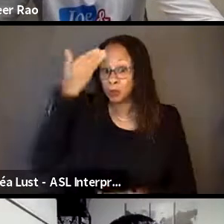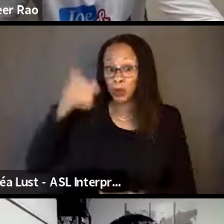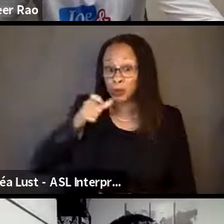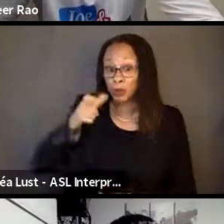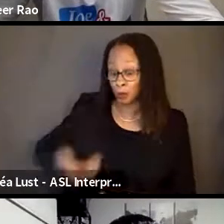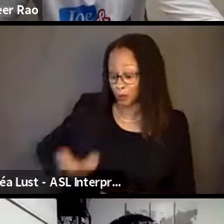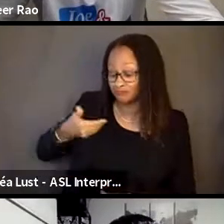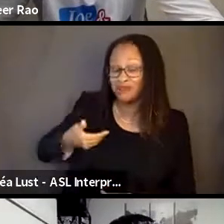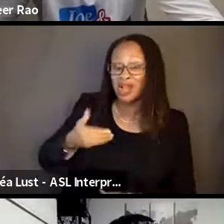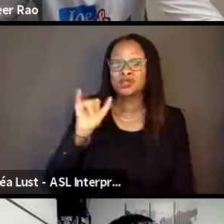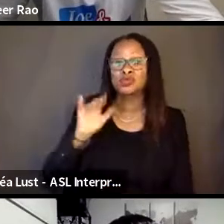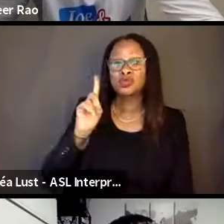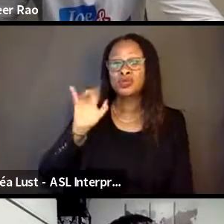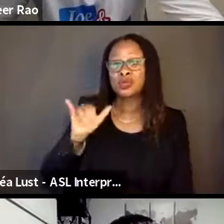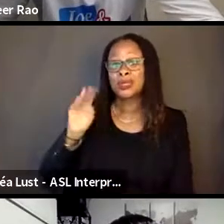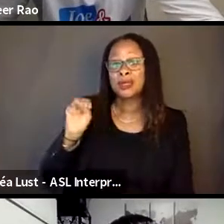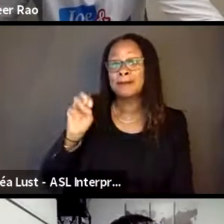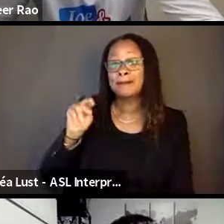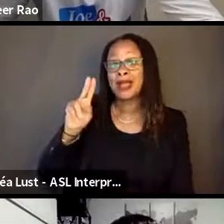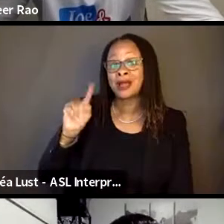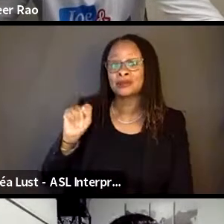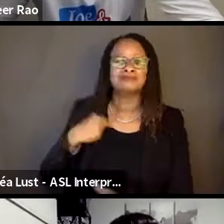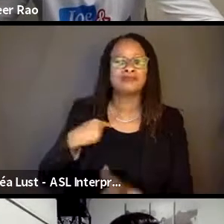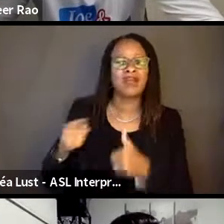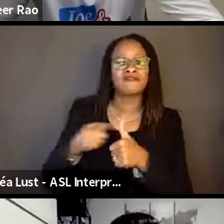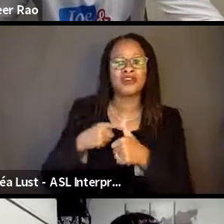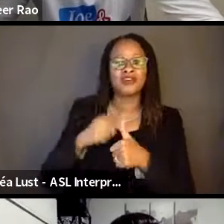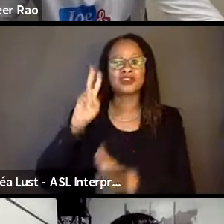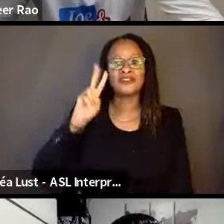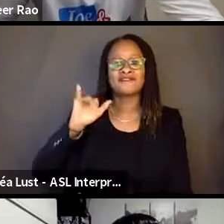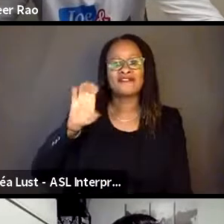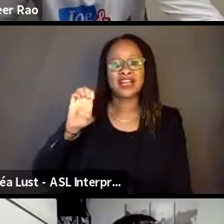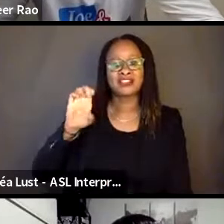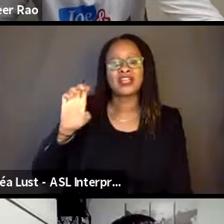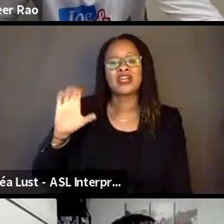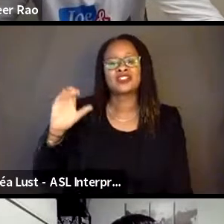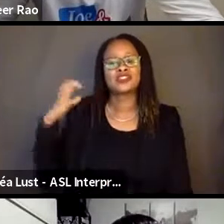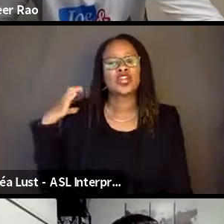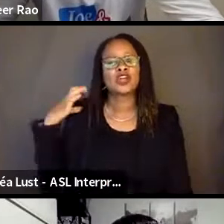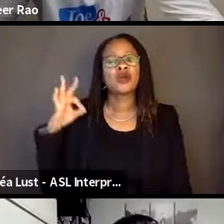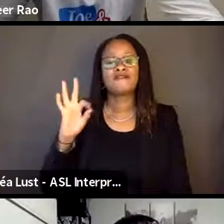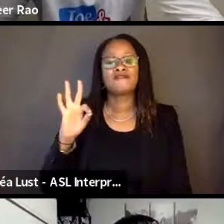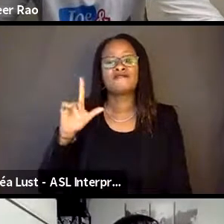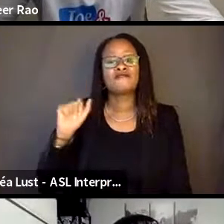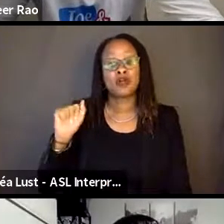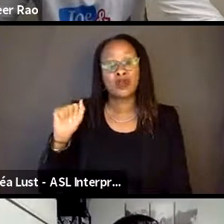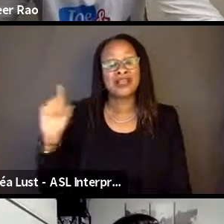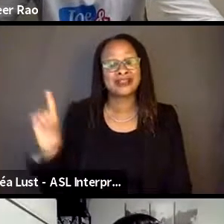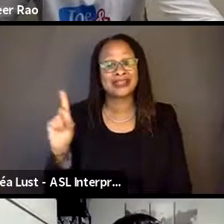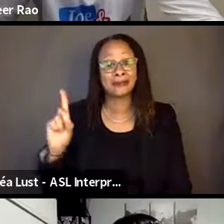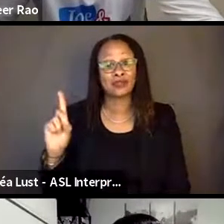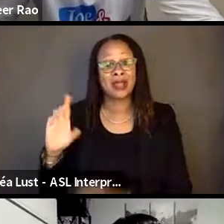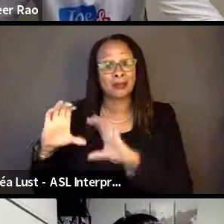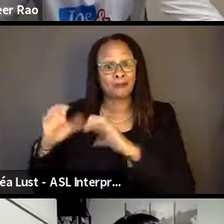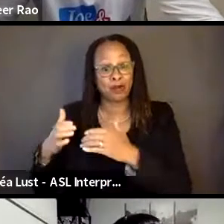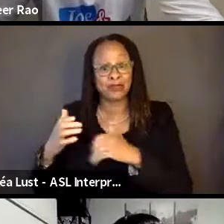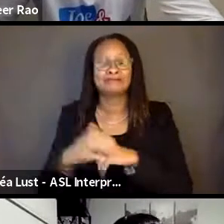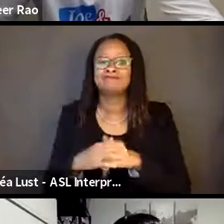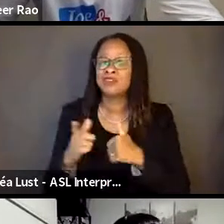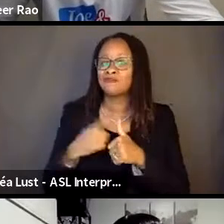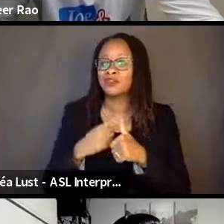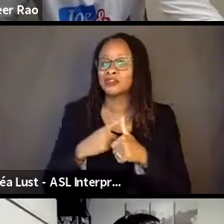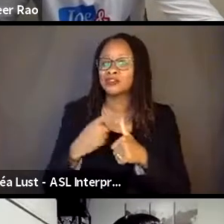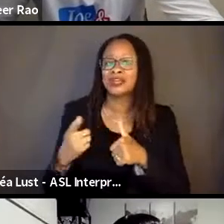Judy Mount, and I am the first vice chair of the Florida Democratic Party. In addition to that, I am the